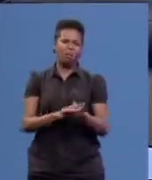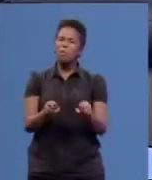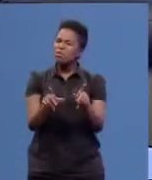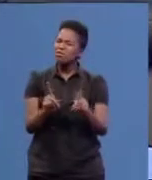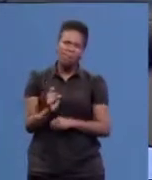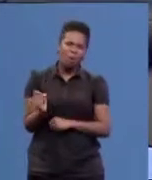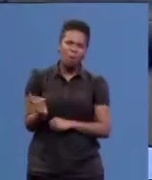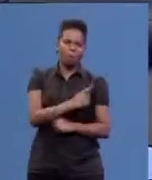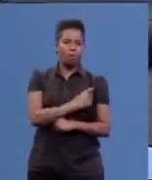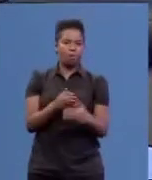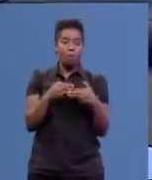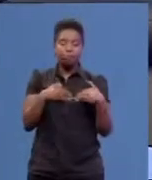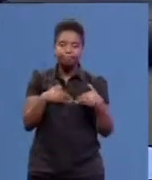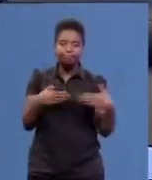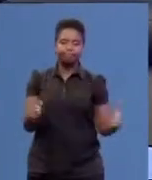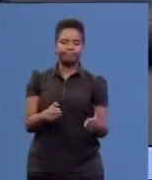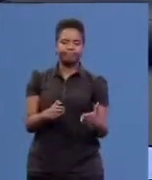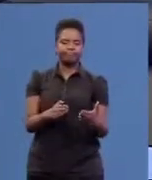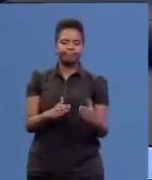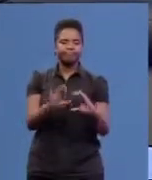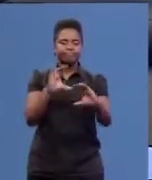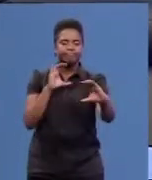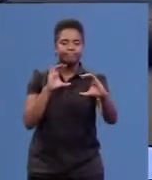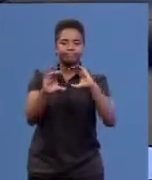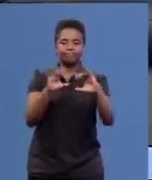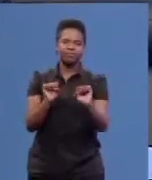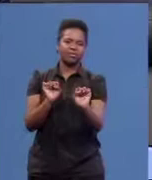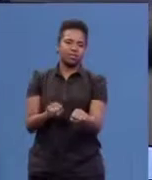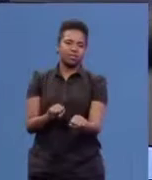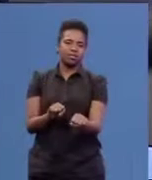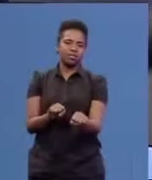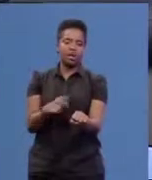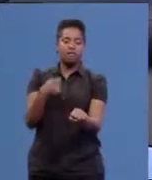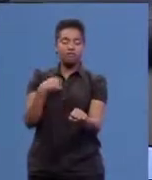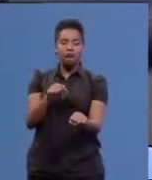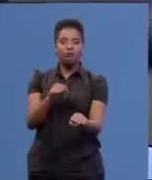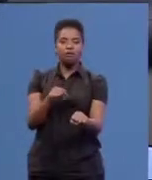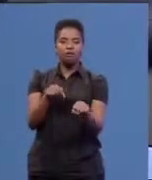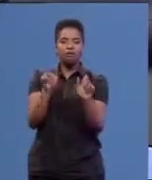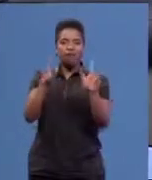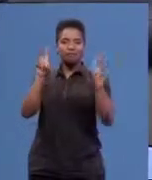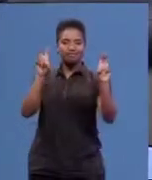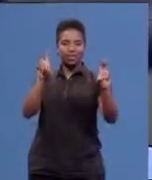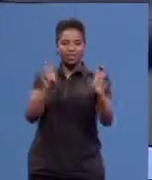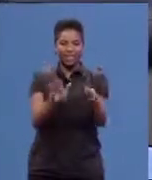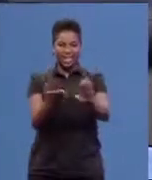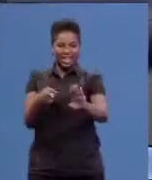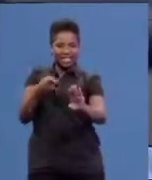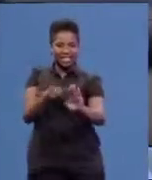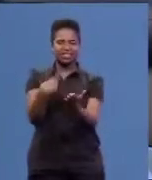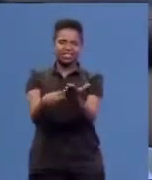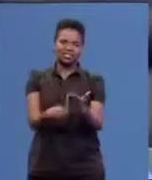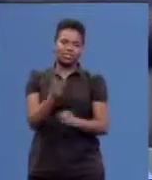for conversations, especially in Abandwana, where we can talk about death and dying. And I think lento basingathethi ngokufa yenye